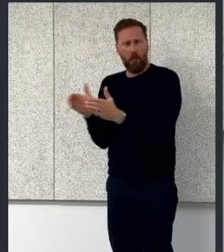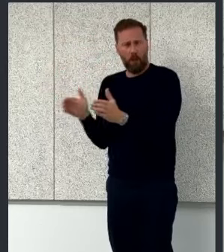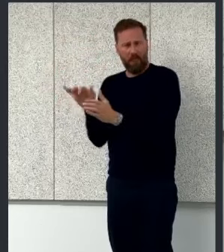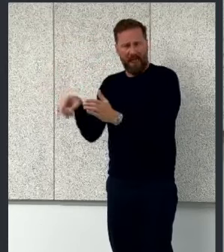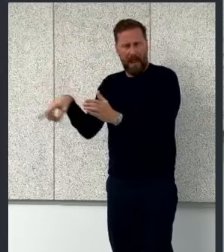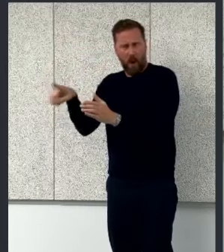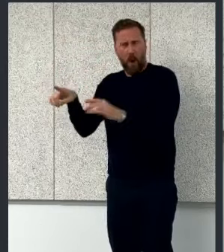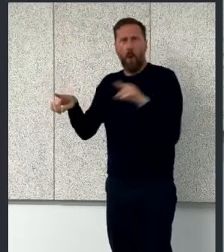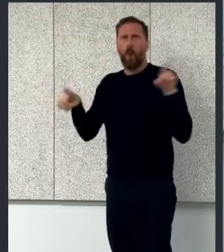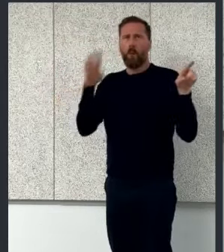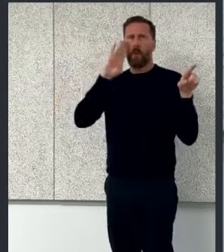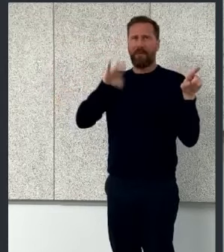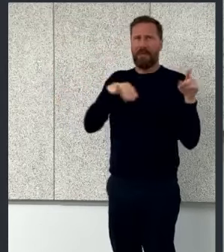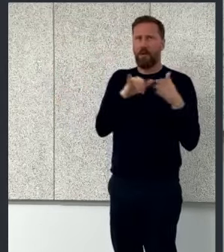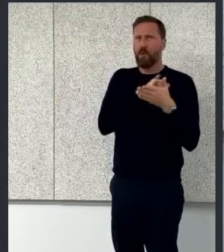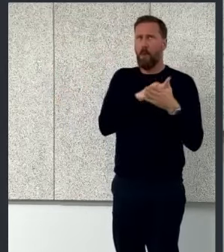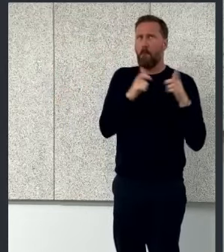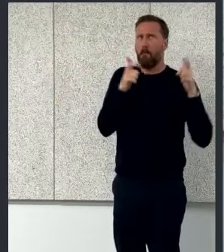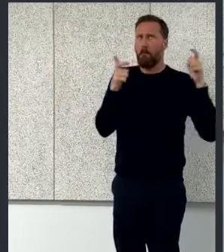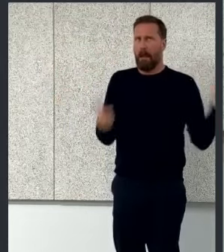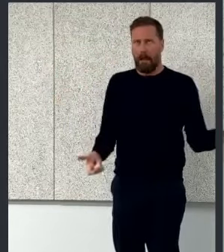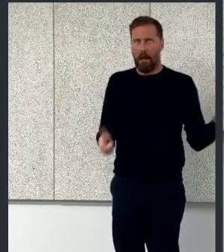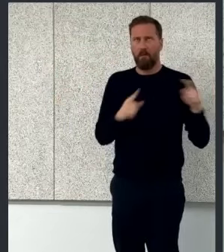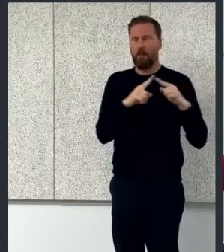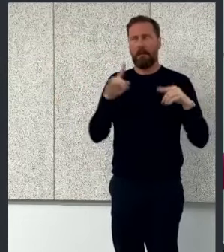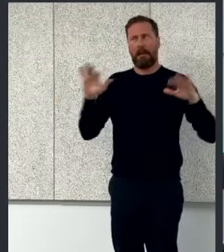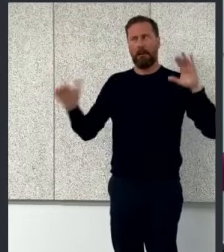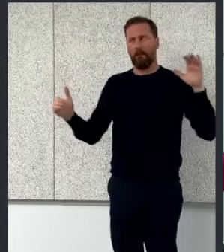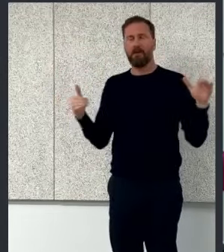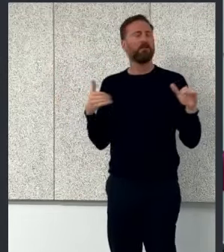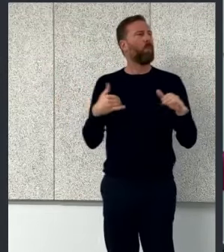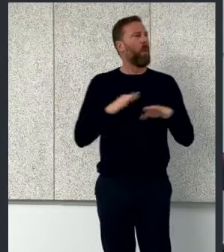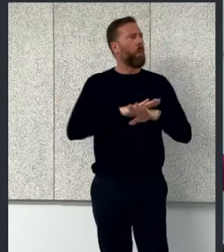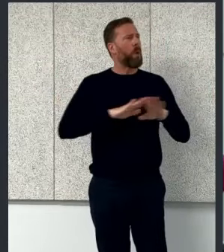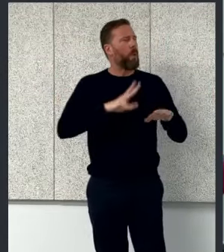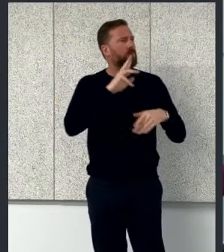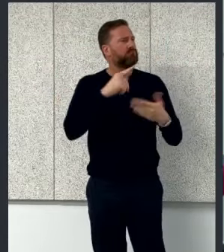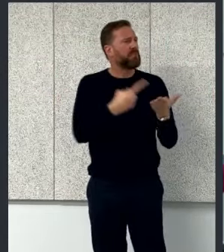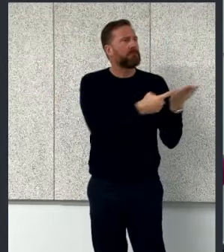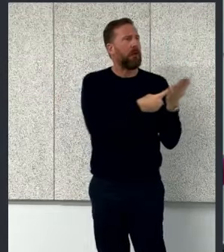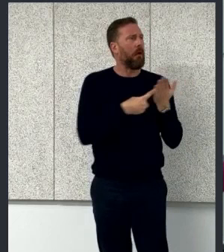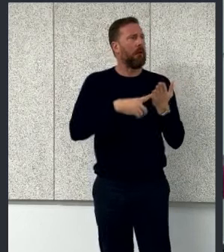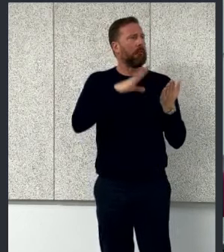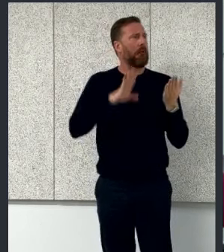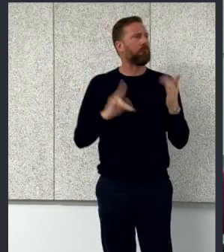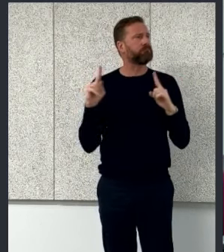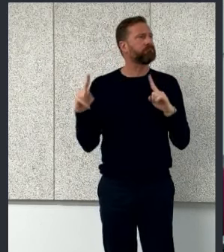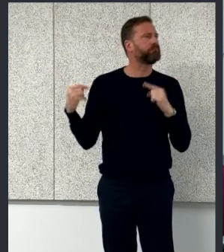do it. And I think we don't talk about it. Right. So, you know, I think that